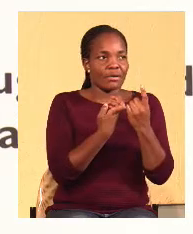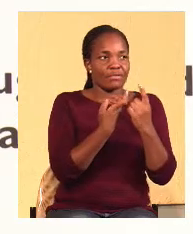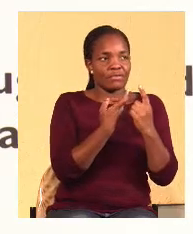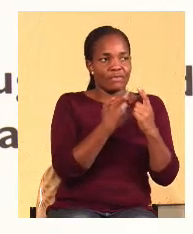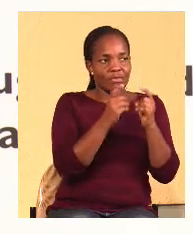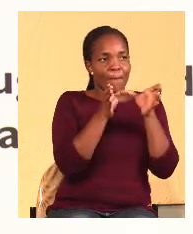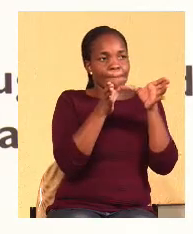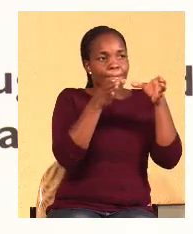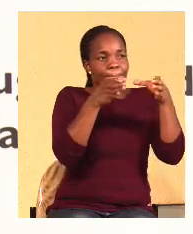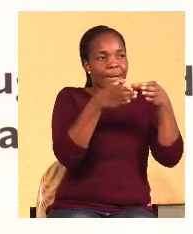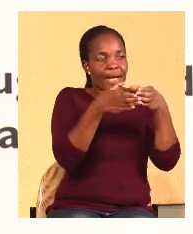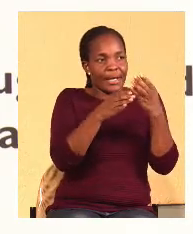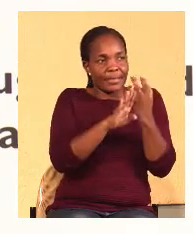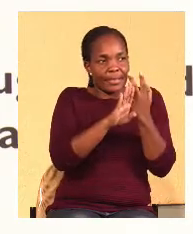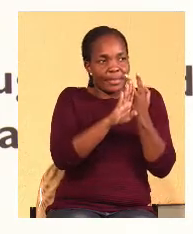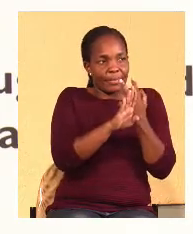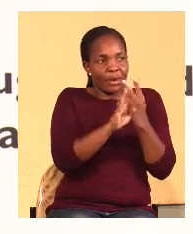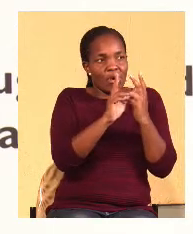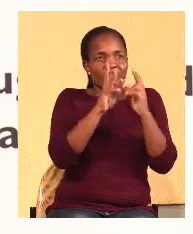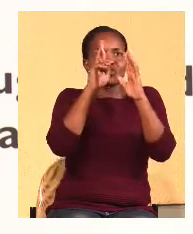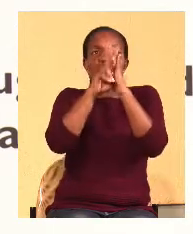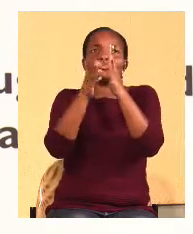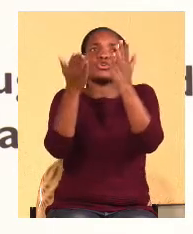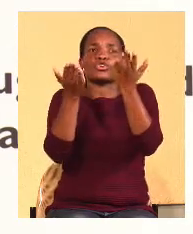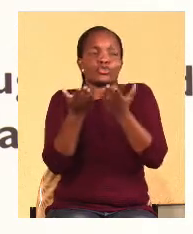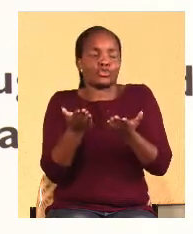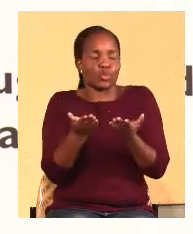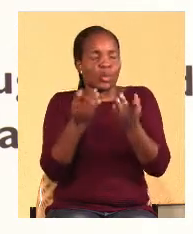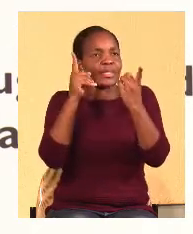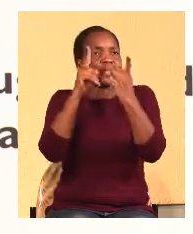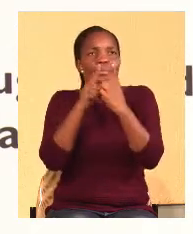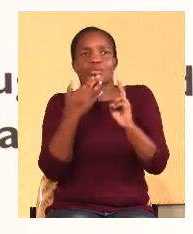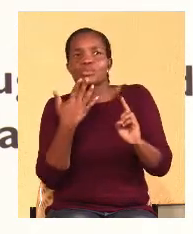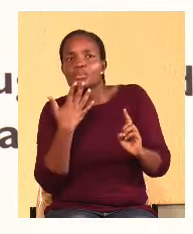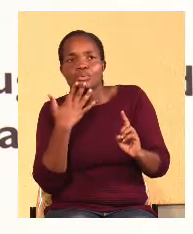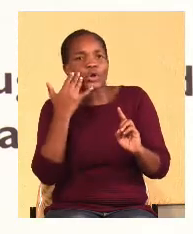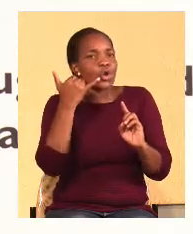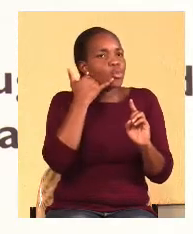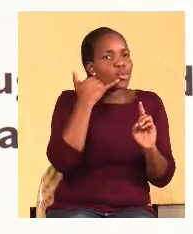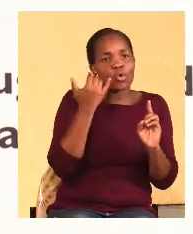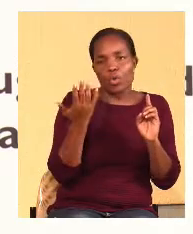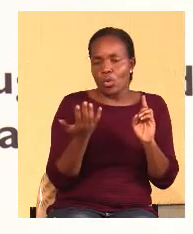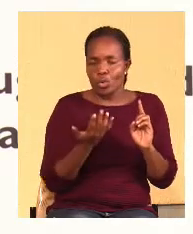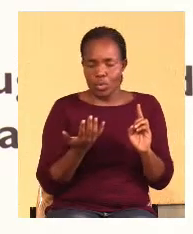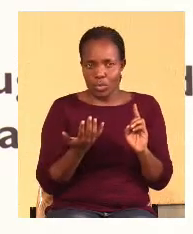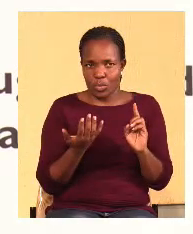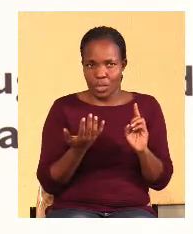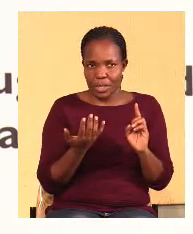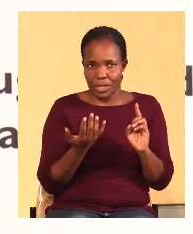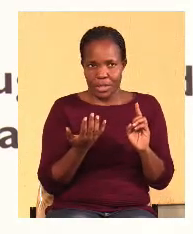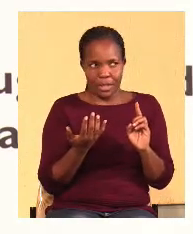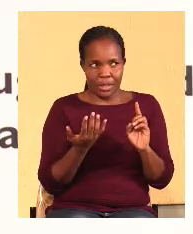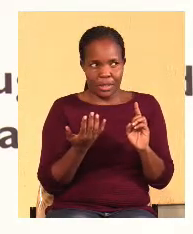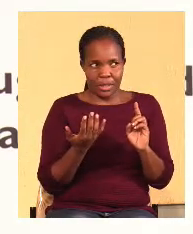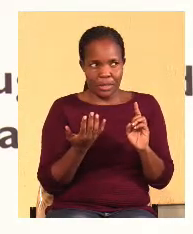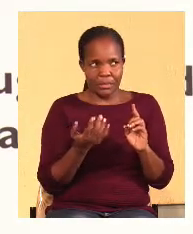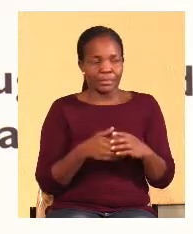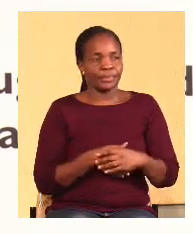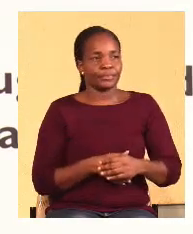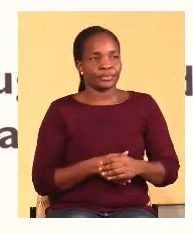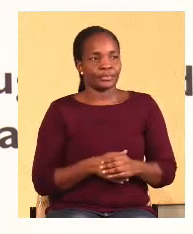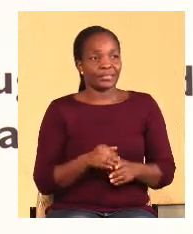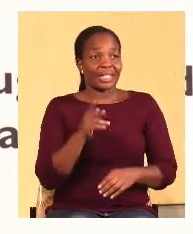cluster about where people can, who the people can contact, and how they can make their complaints if they have been treated unfairly. But